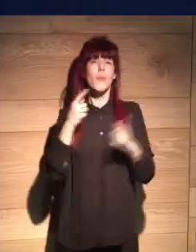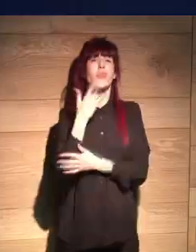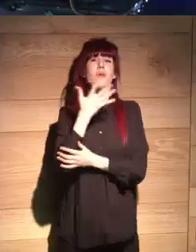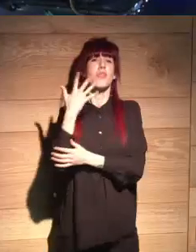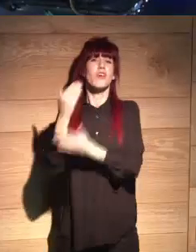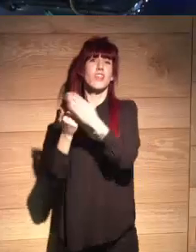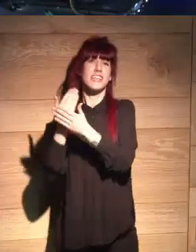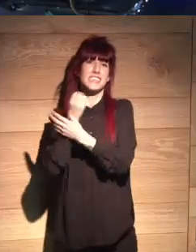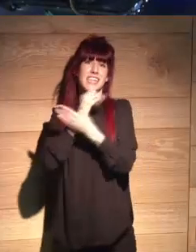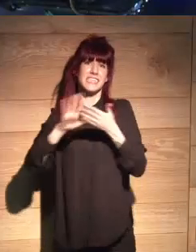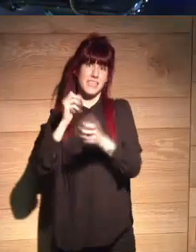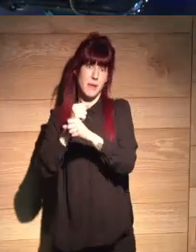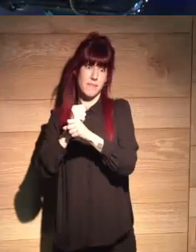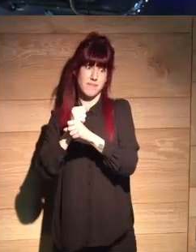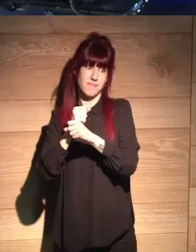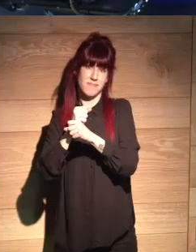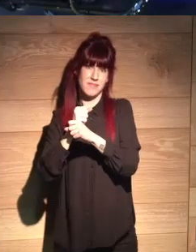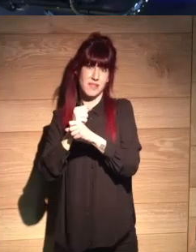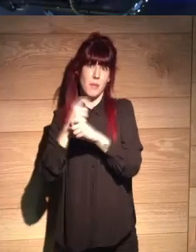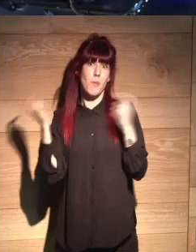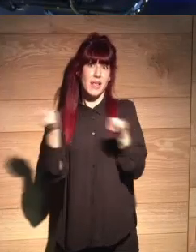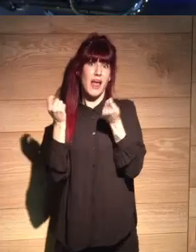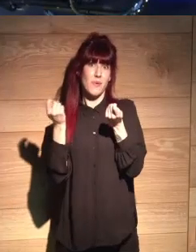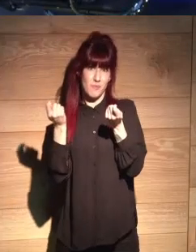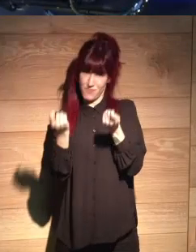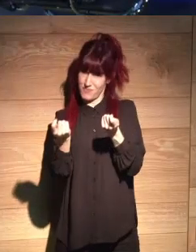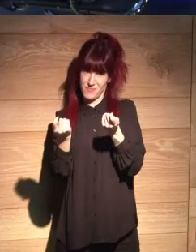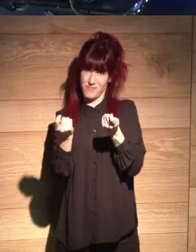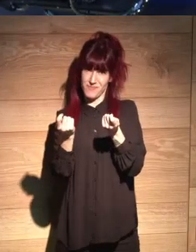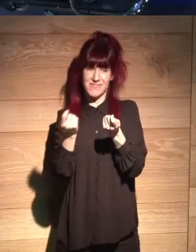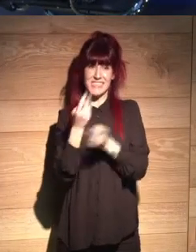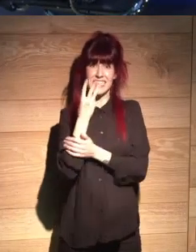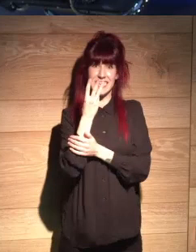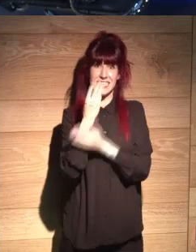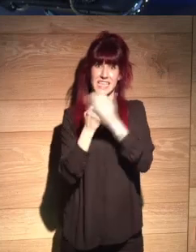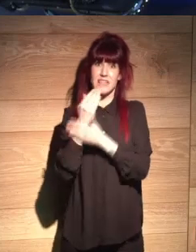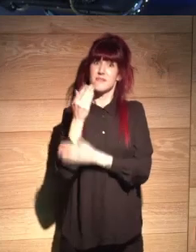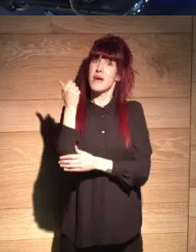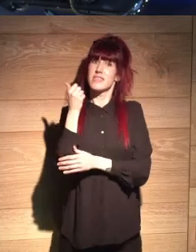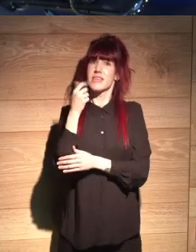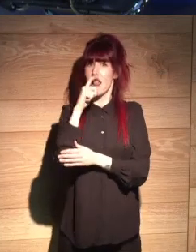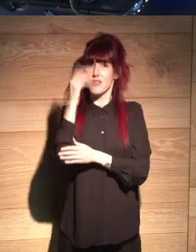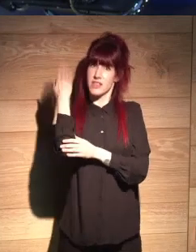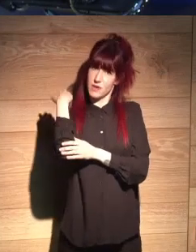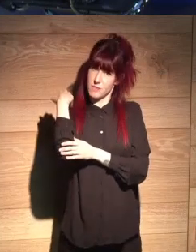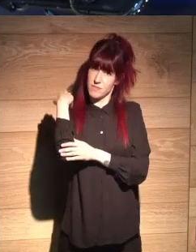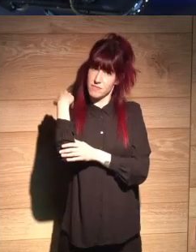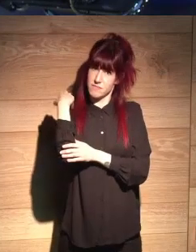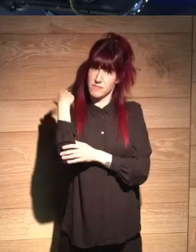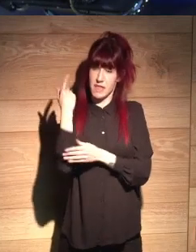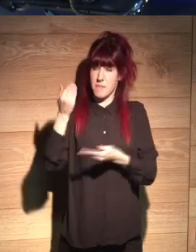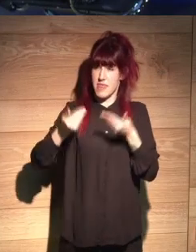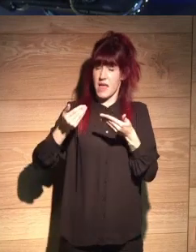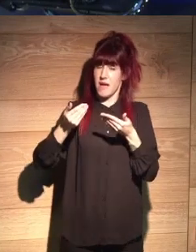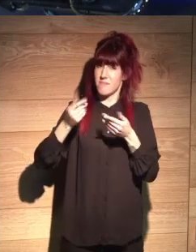women work for free 55 days a year. This has been published by Eurostat, 3 days more than the previous year.